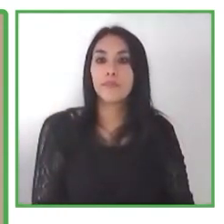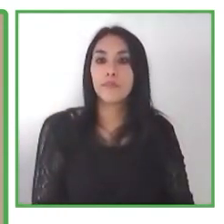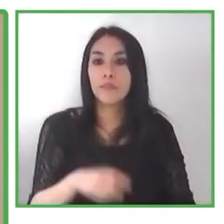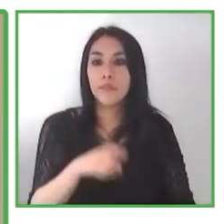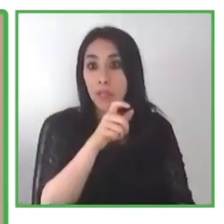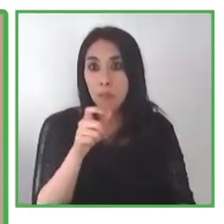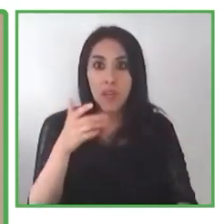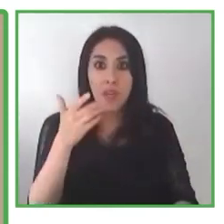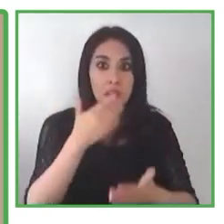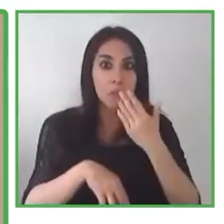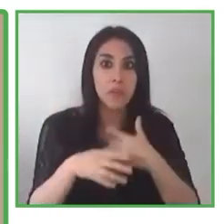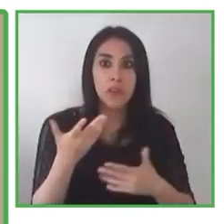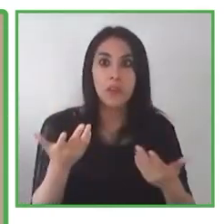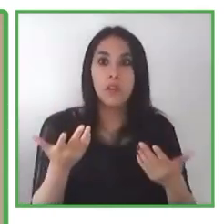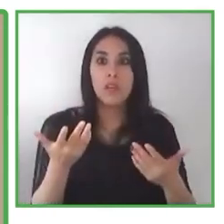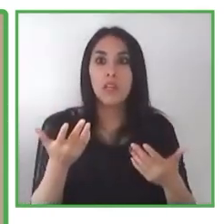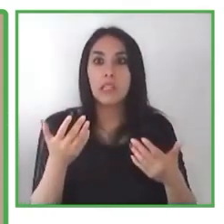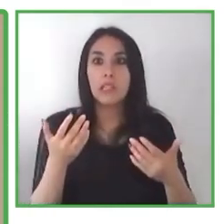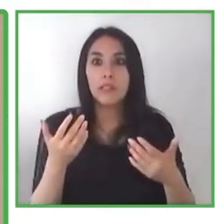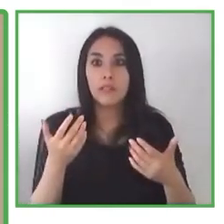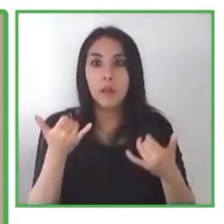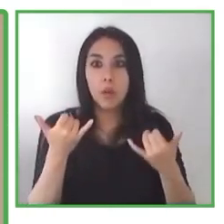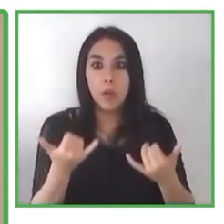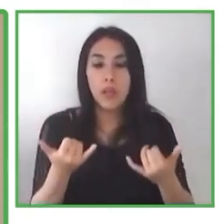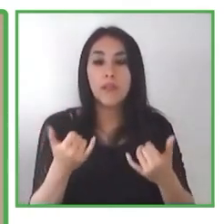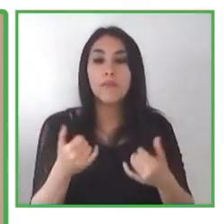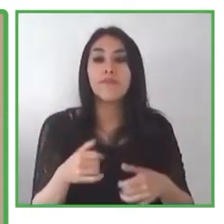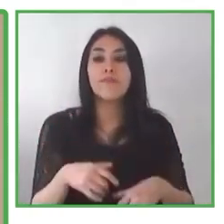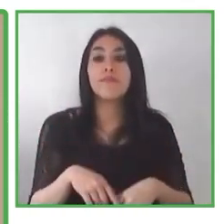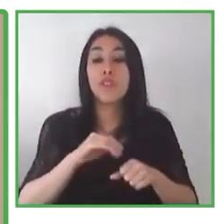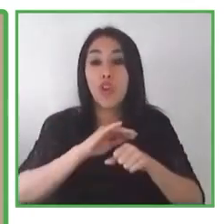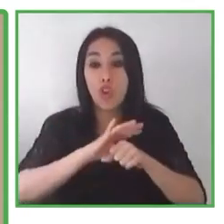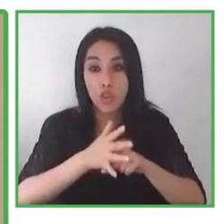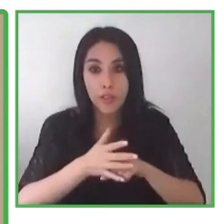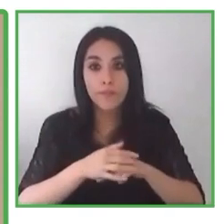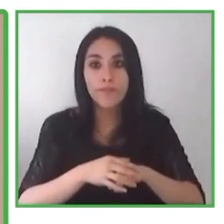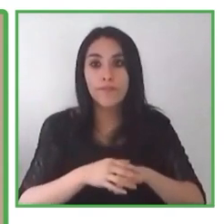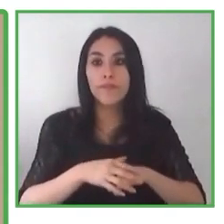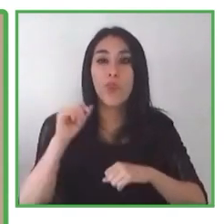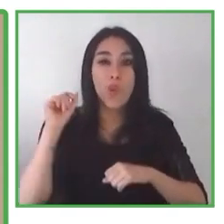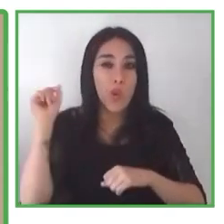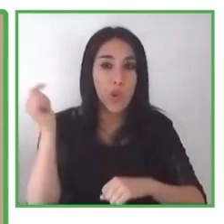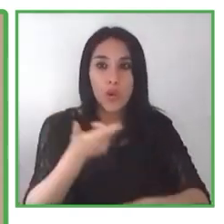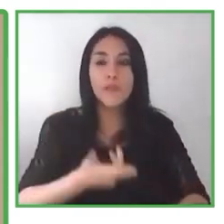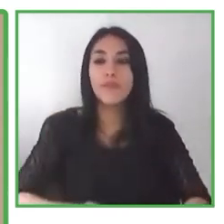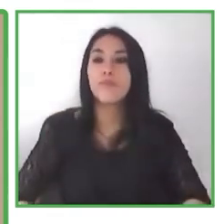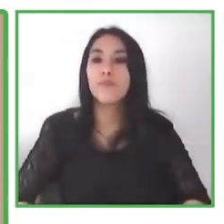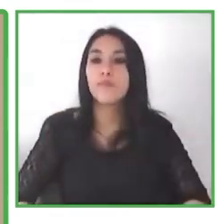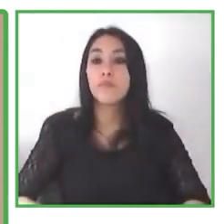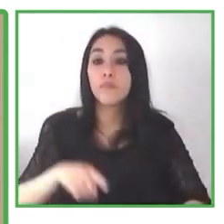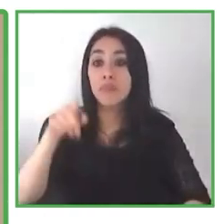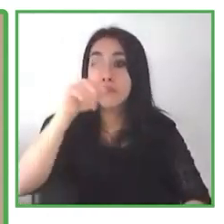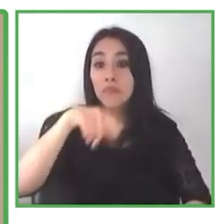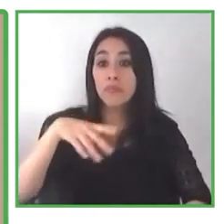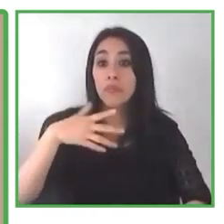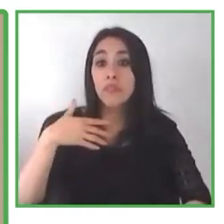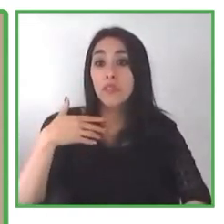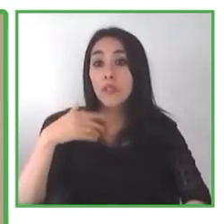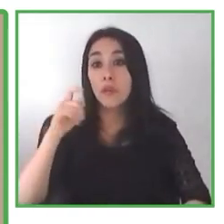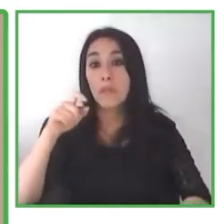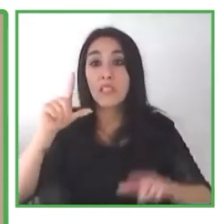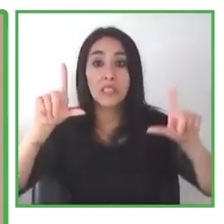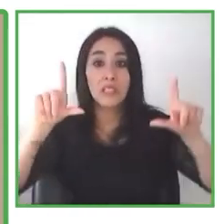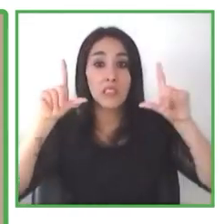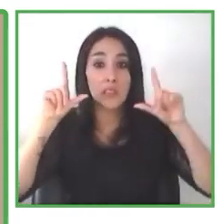pandemic has increased the problem for people with disabilities. I mean, this pandemic has been a challenge for